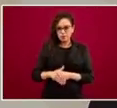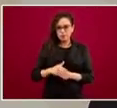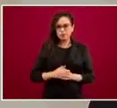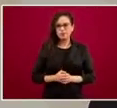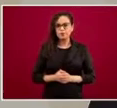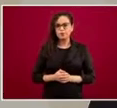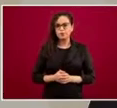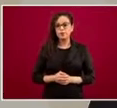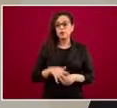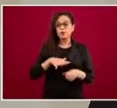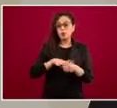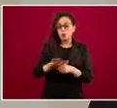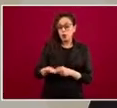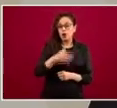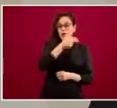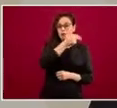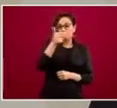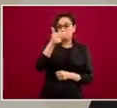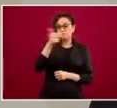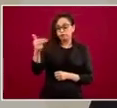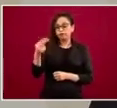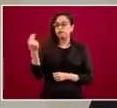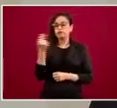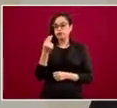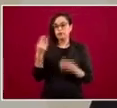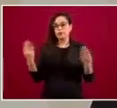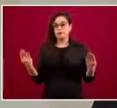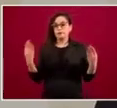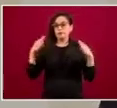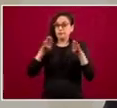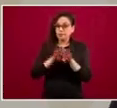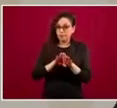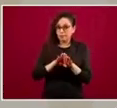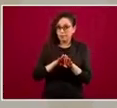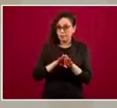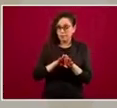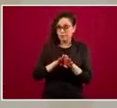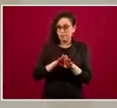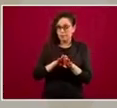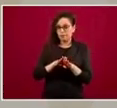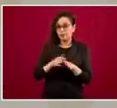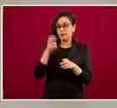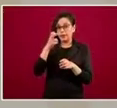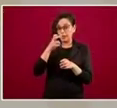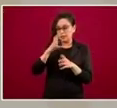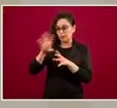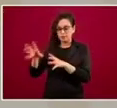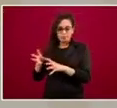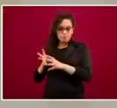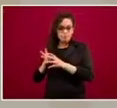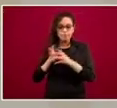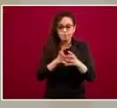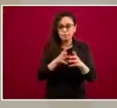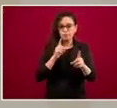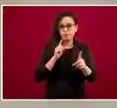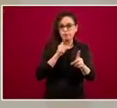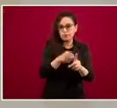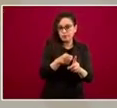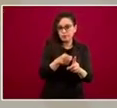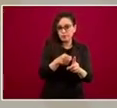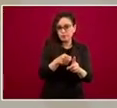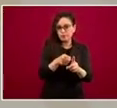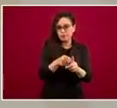authorities are going to be implementing a communication process to know which hotels have been